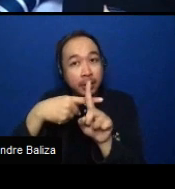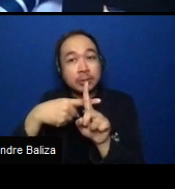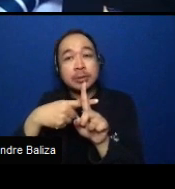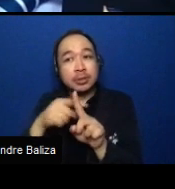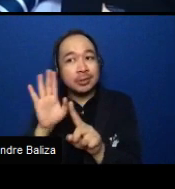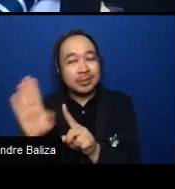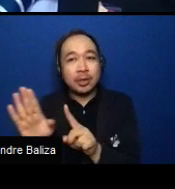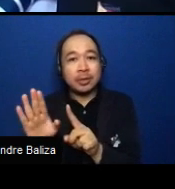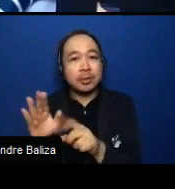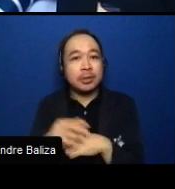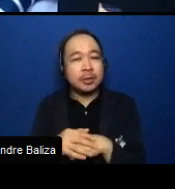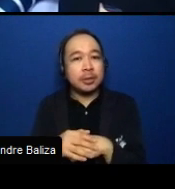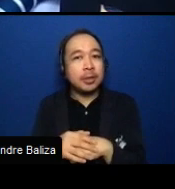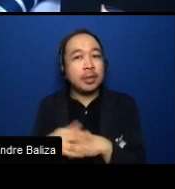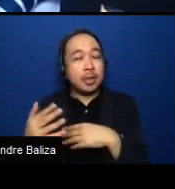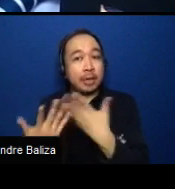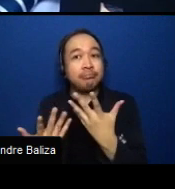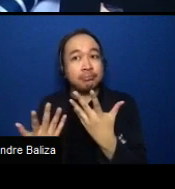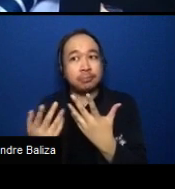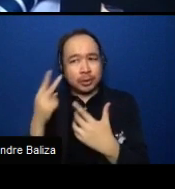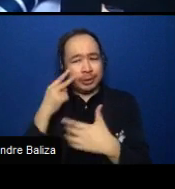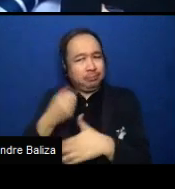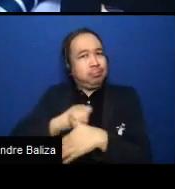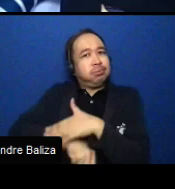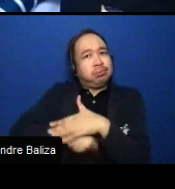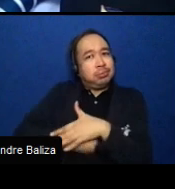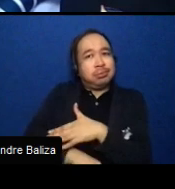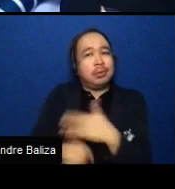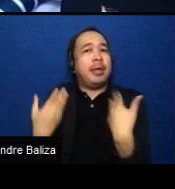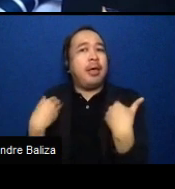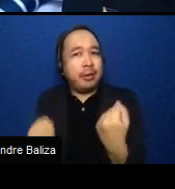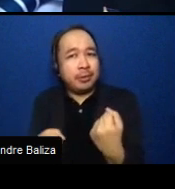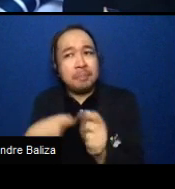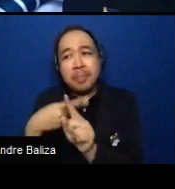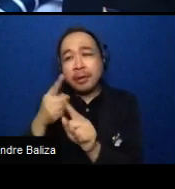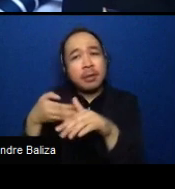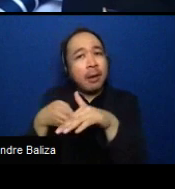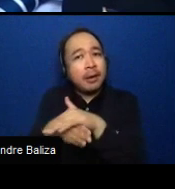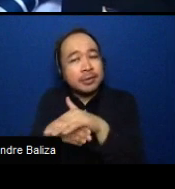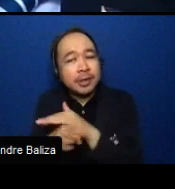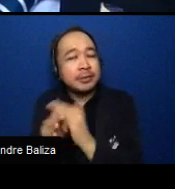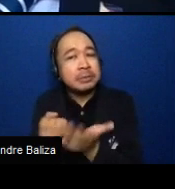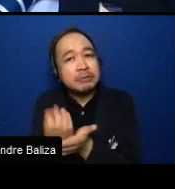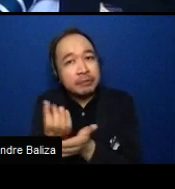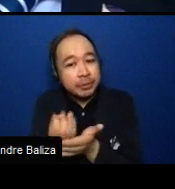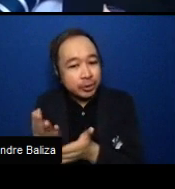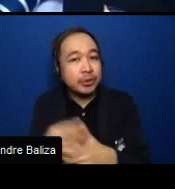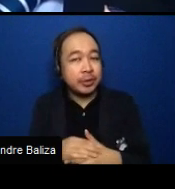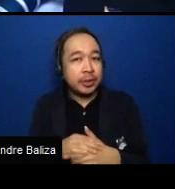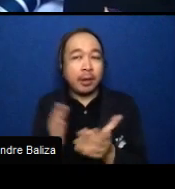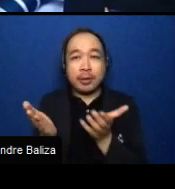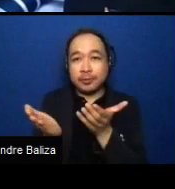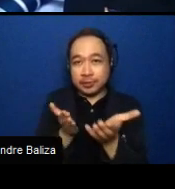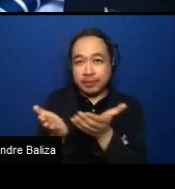their sexual and reproductive health and their ability to access much needed information and